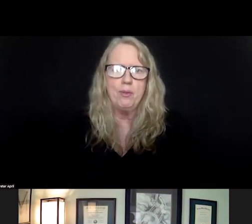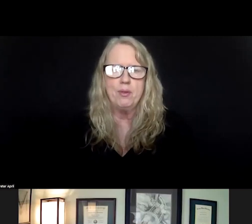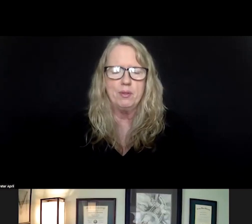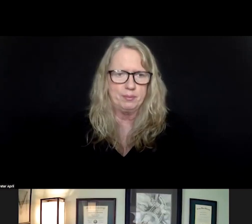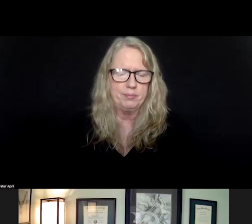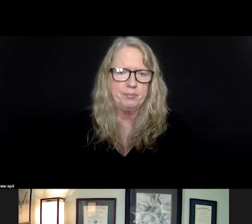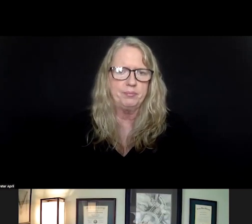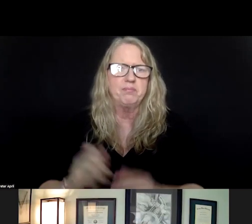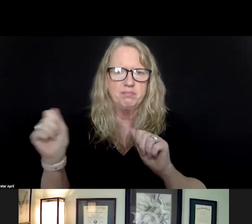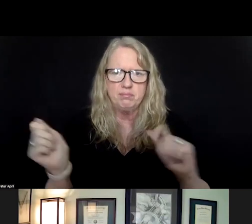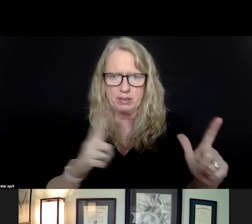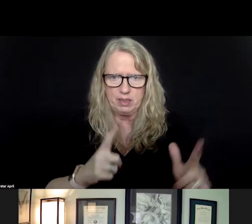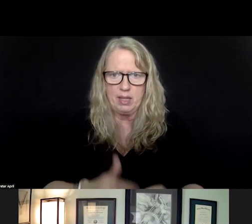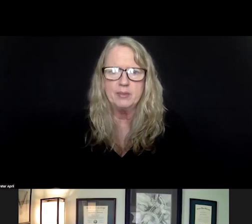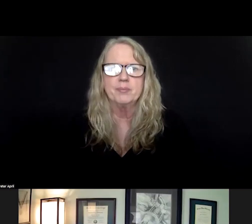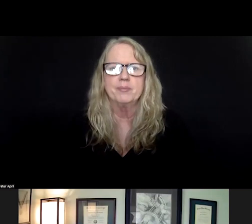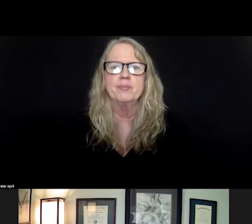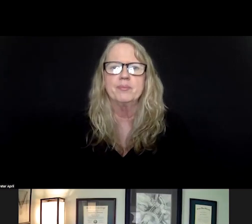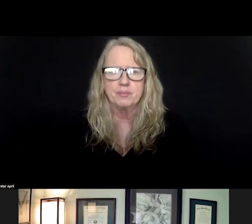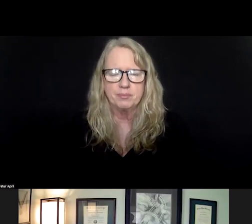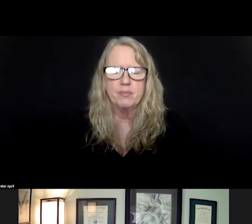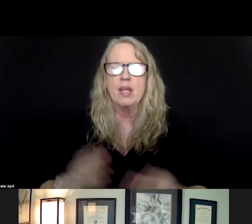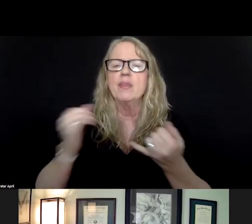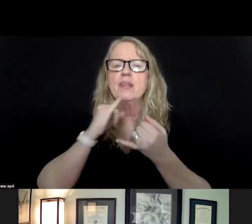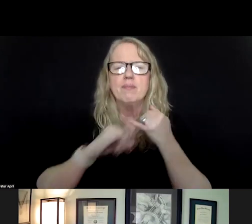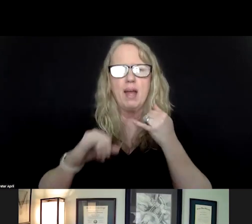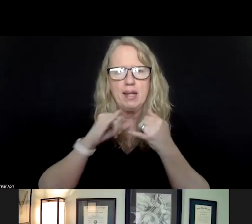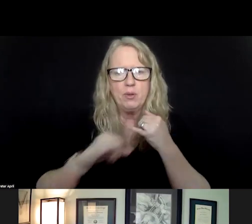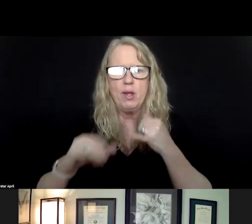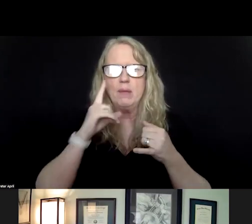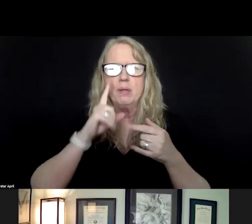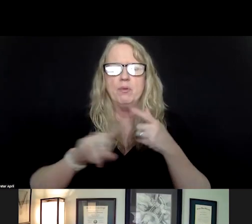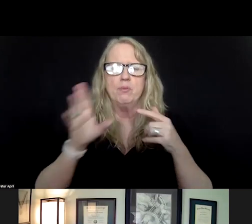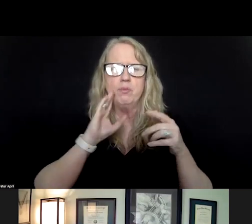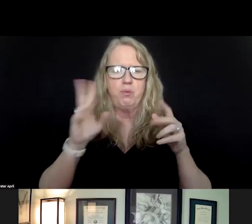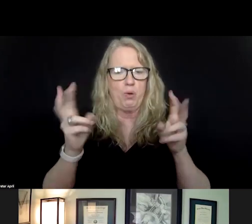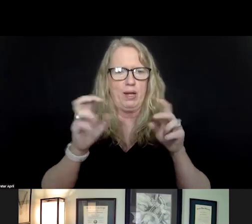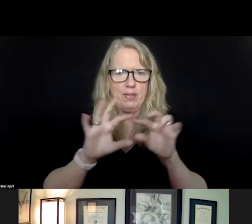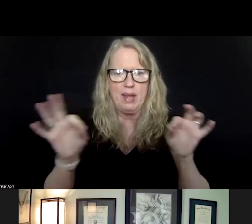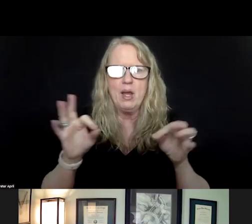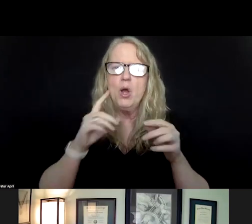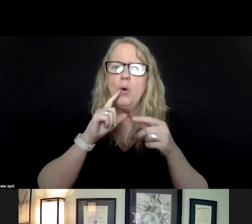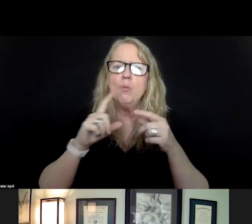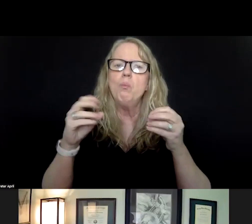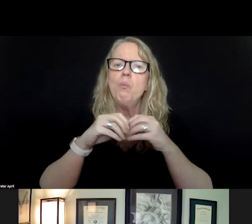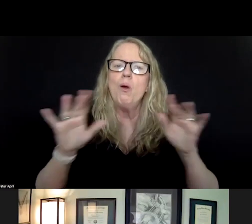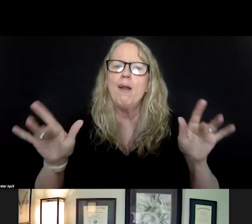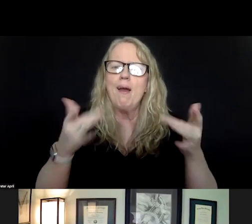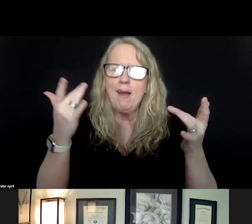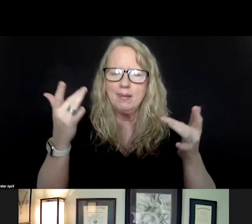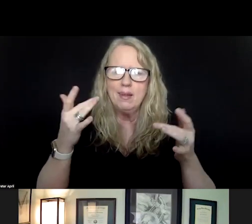Next slide. And then finally, on the headline front, ending on a lighter note,